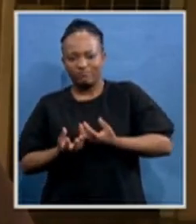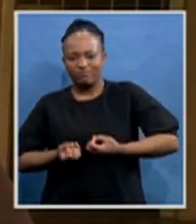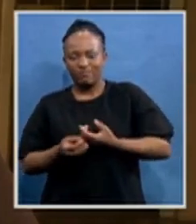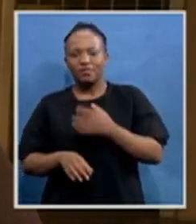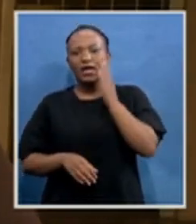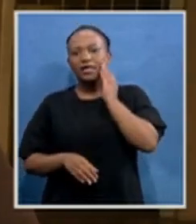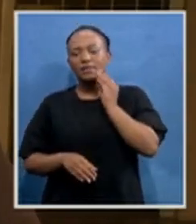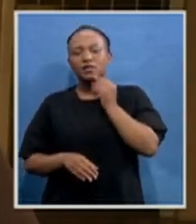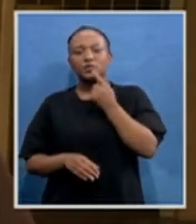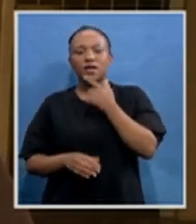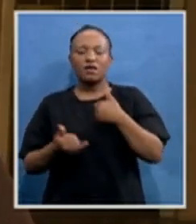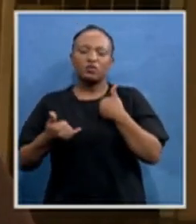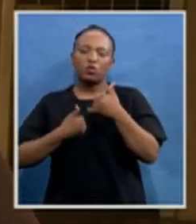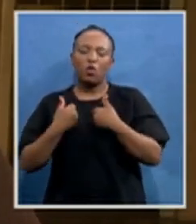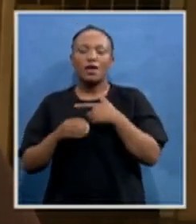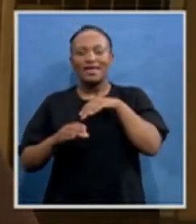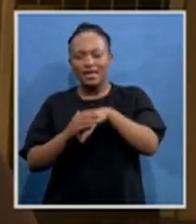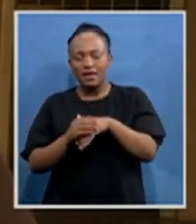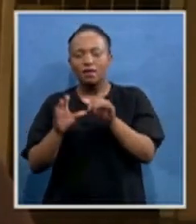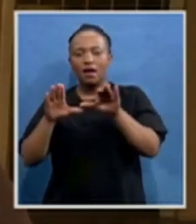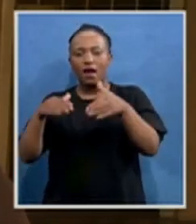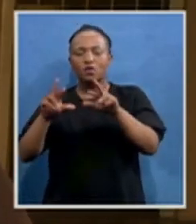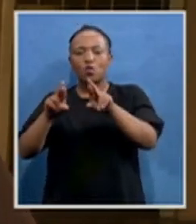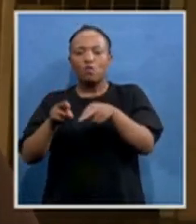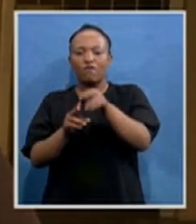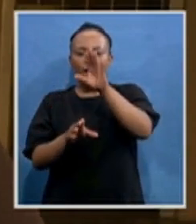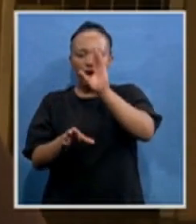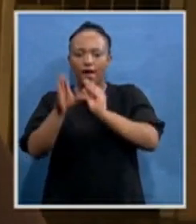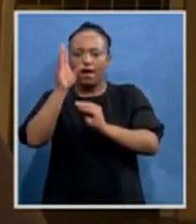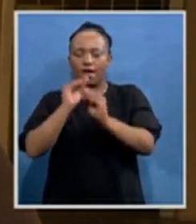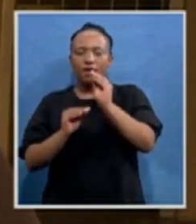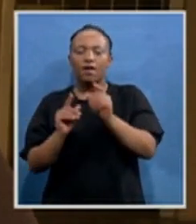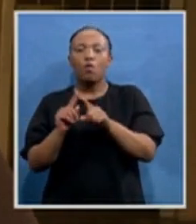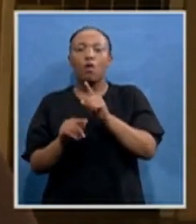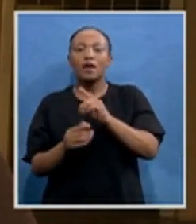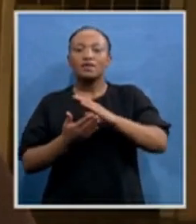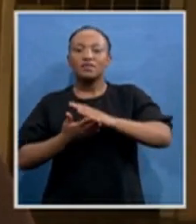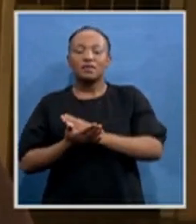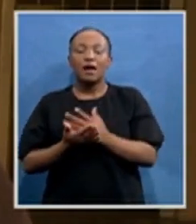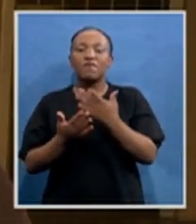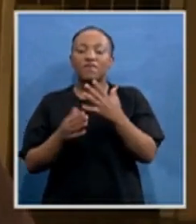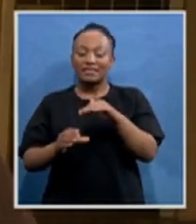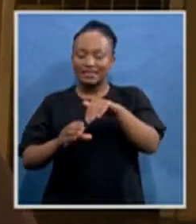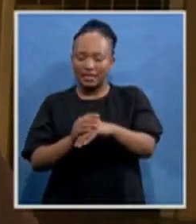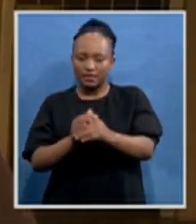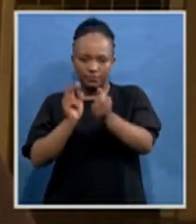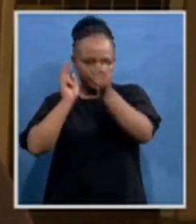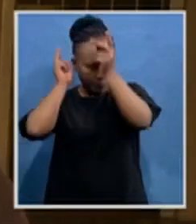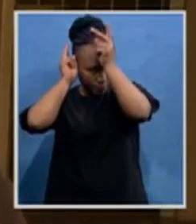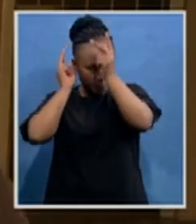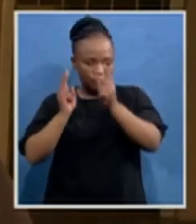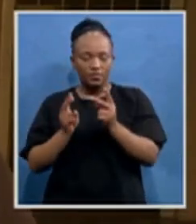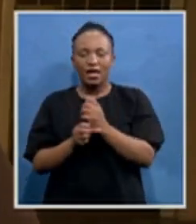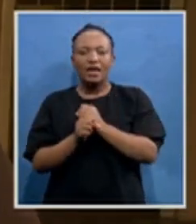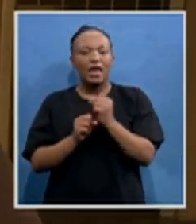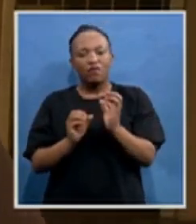classrooms learning. Because for many offenders who end up in the prison system, there was never these kinds of opportunities, and now for the first